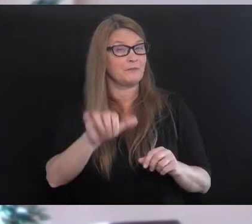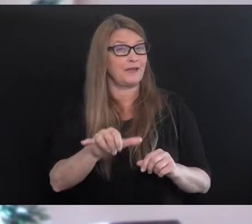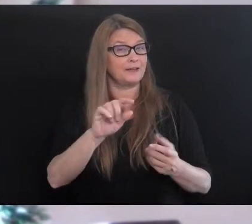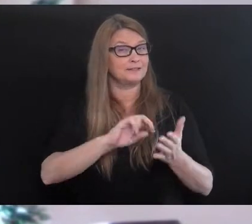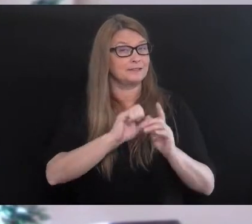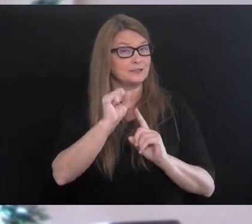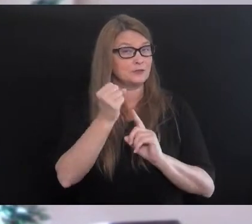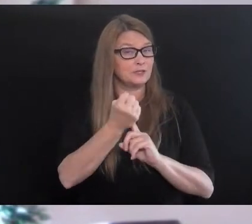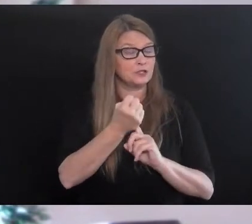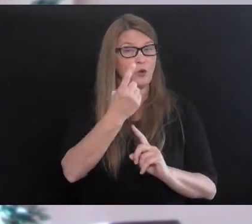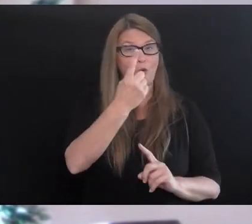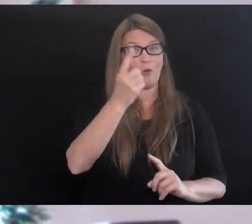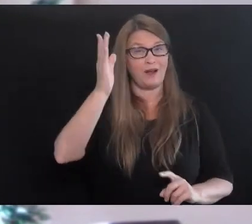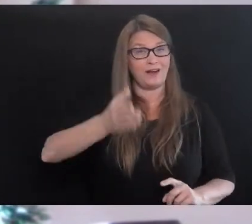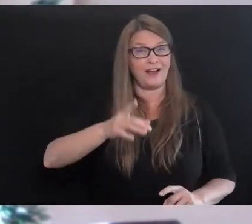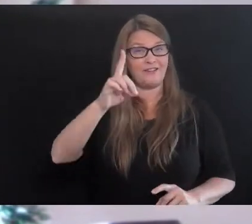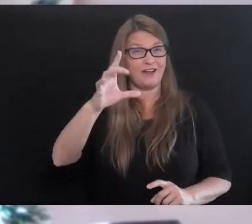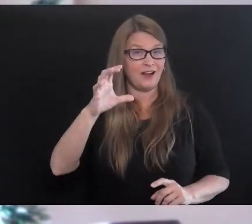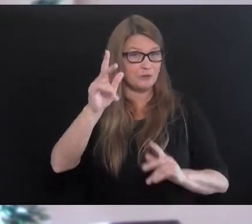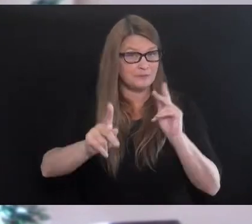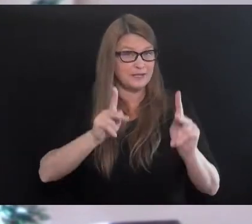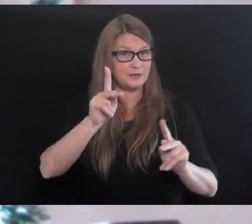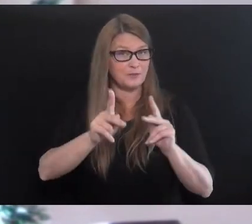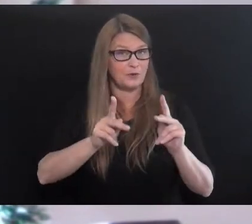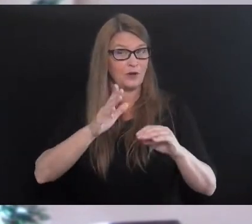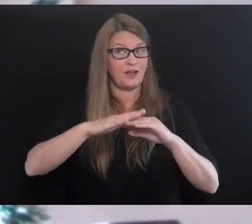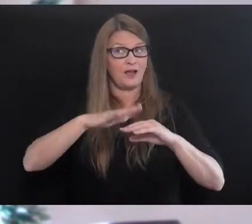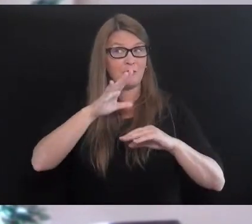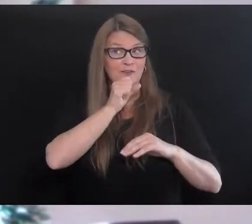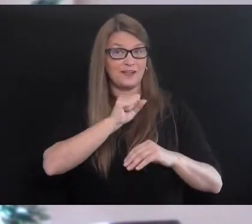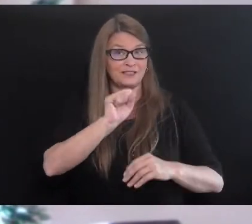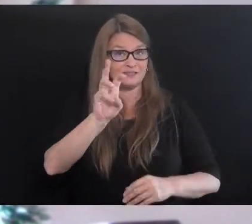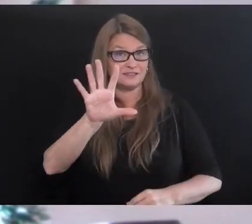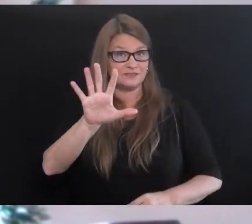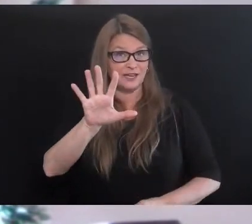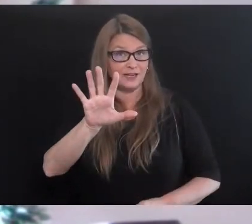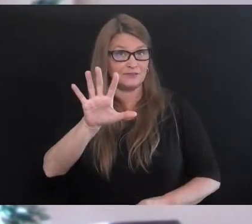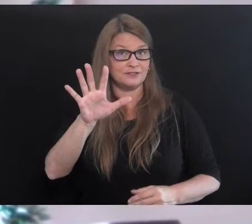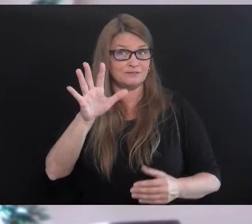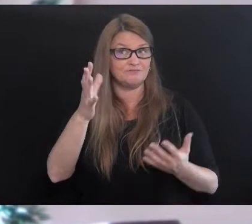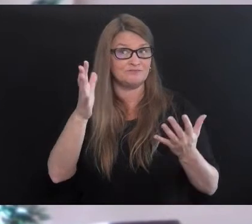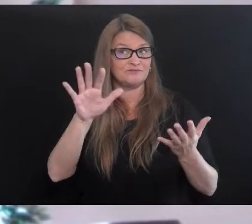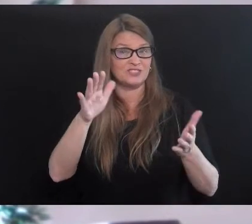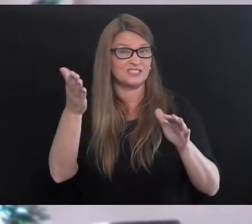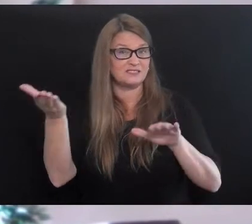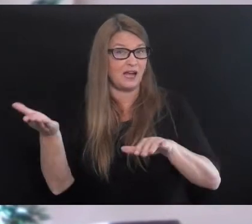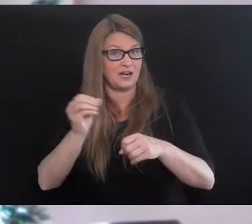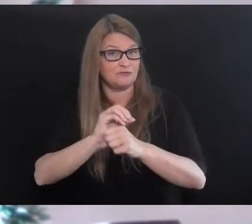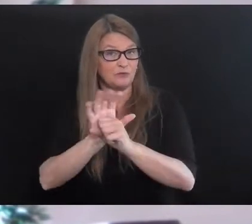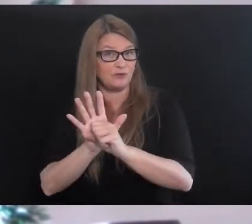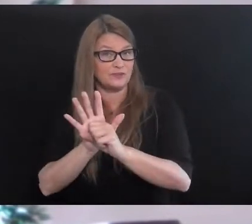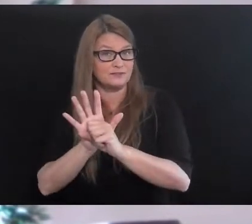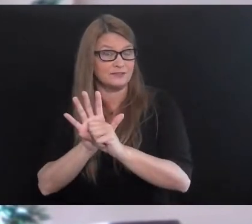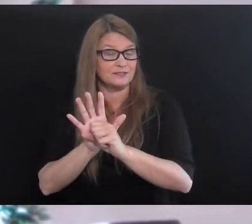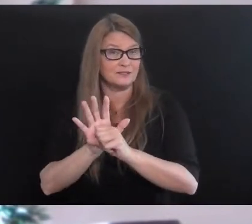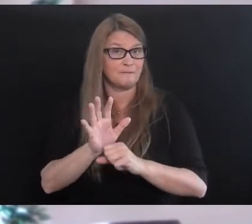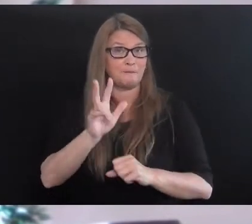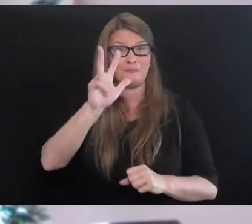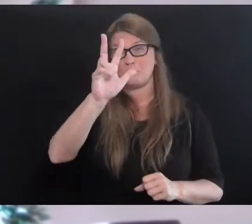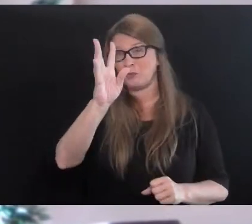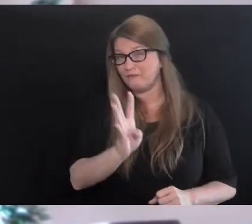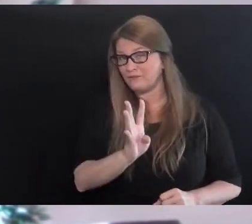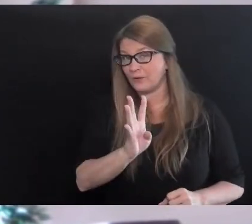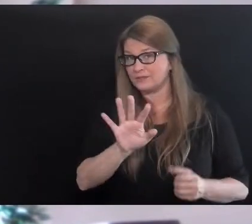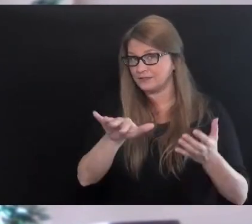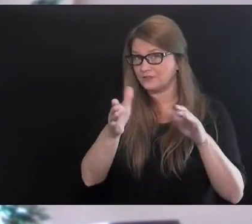every 100 people over 65 years old in the U.S. has died of COVID-19. 3/4 of